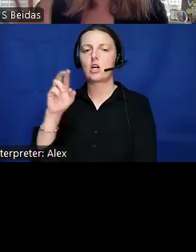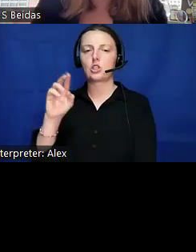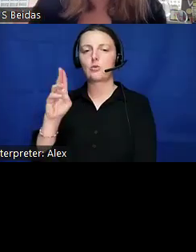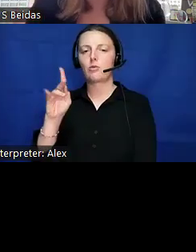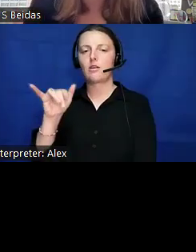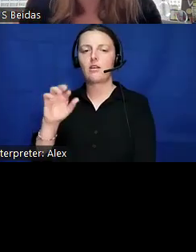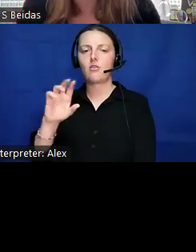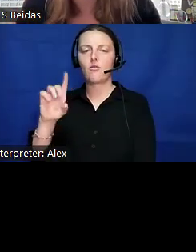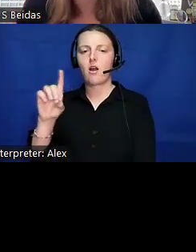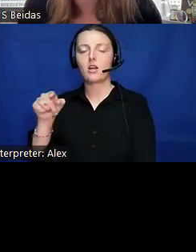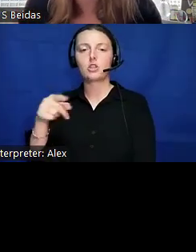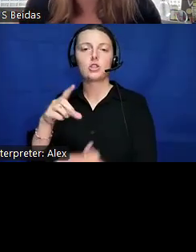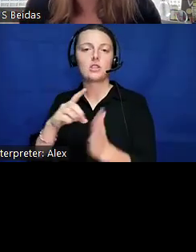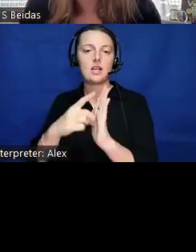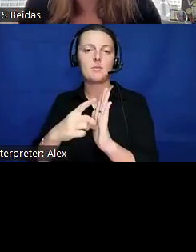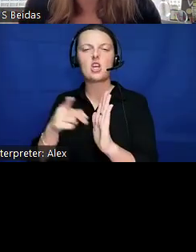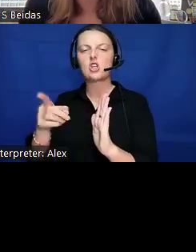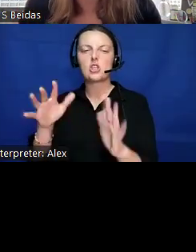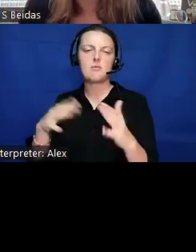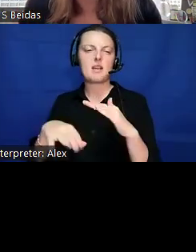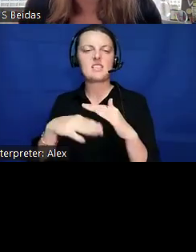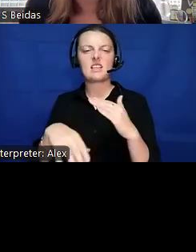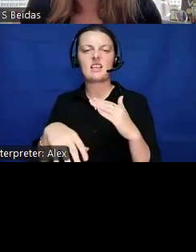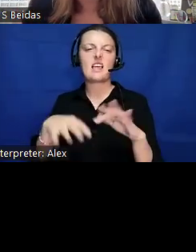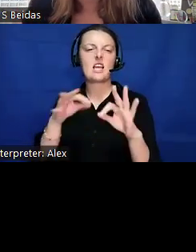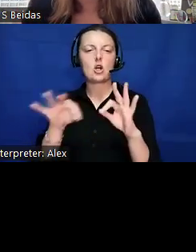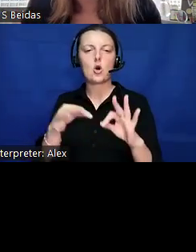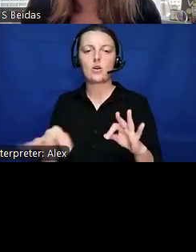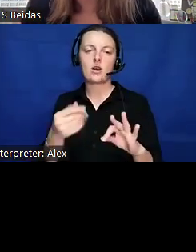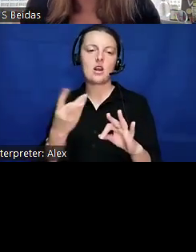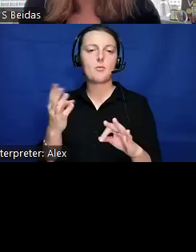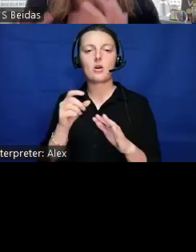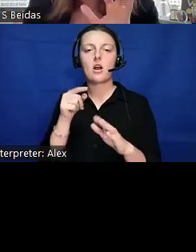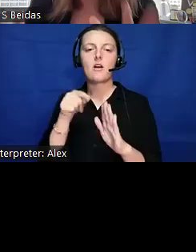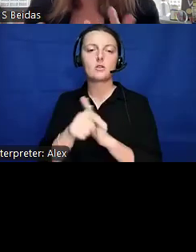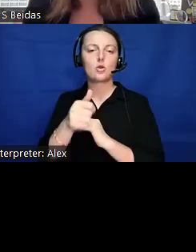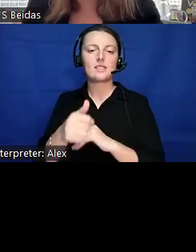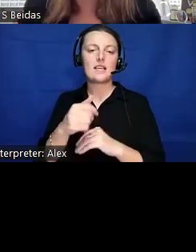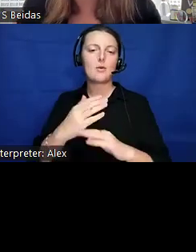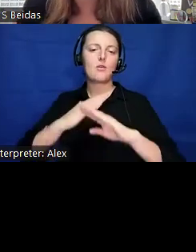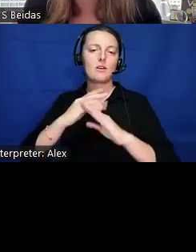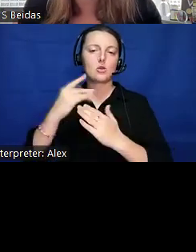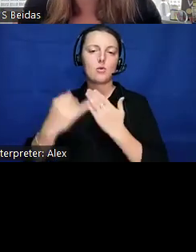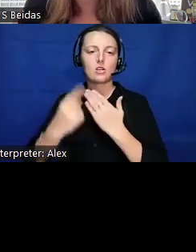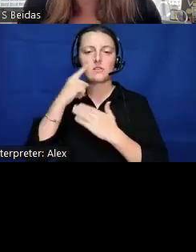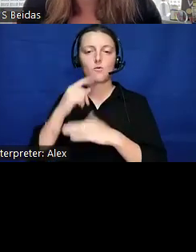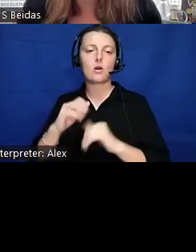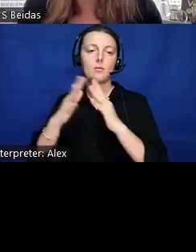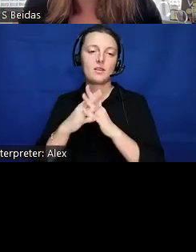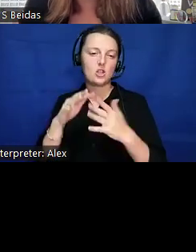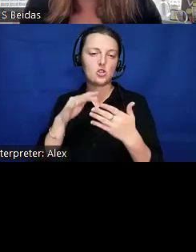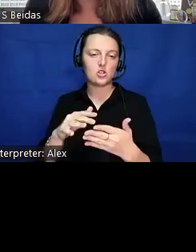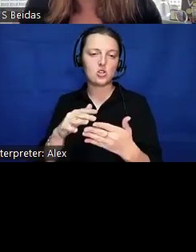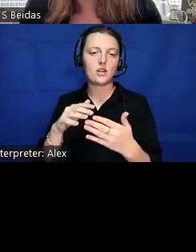demonstrated, she basically coded a number of suicide prevention projects for implementation strategies that were pragmatic effectiveness